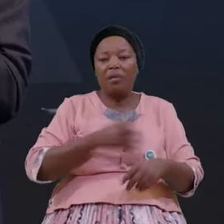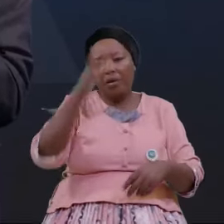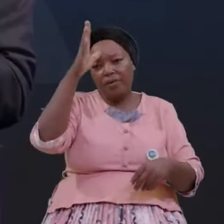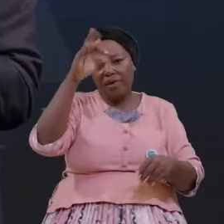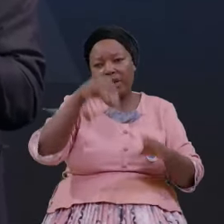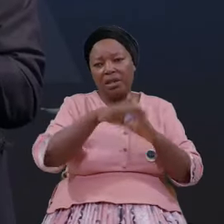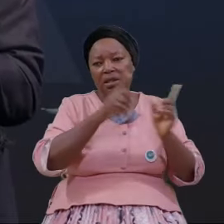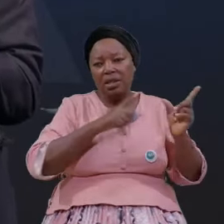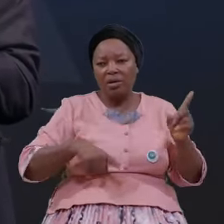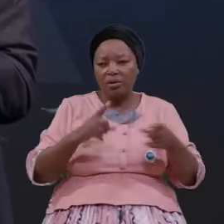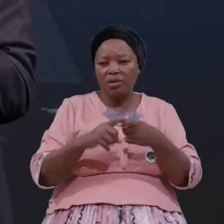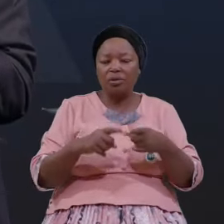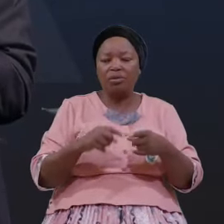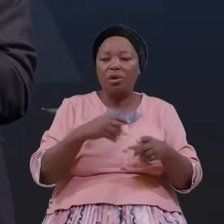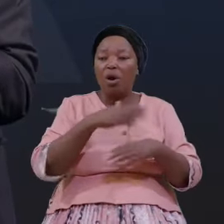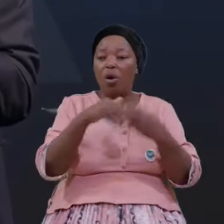for the new